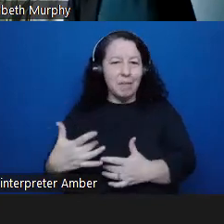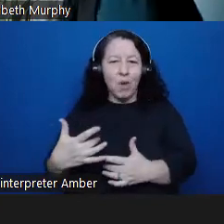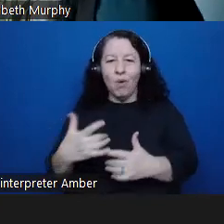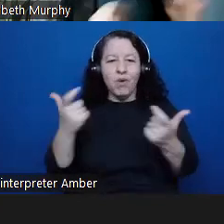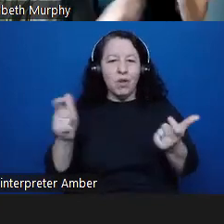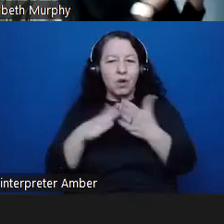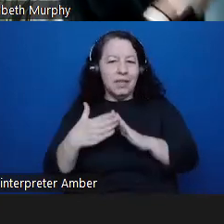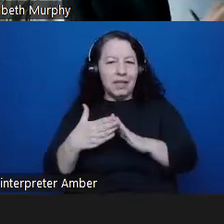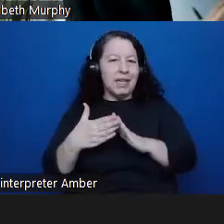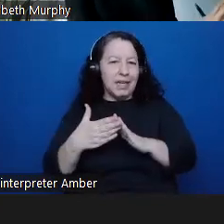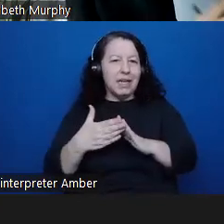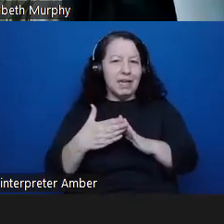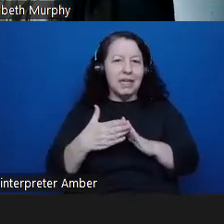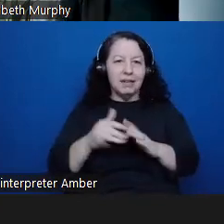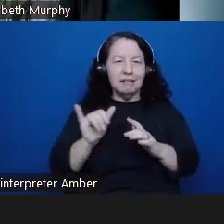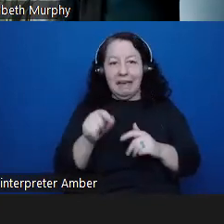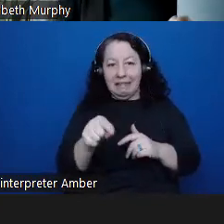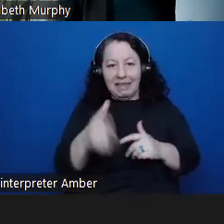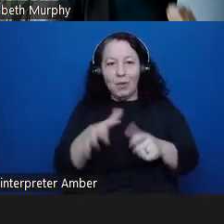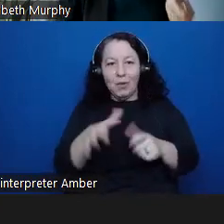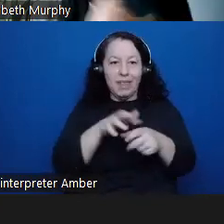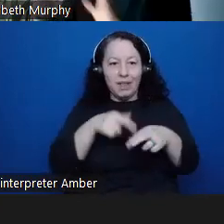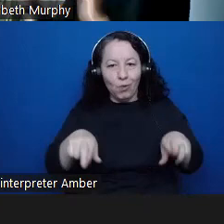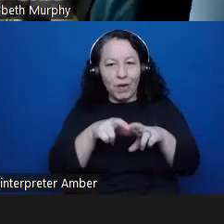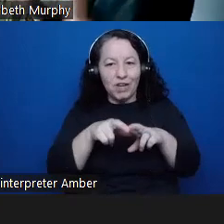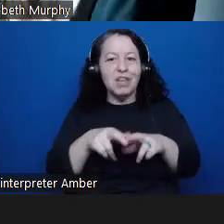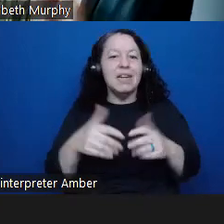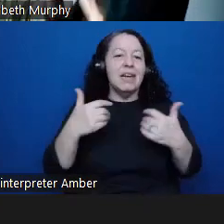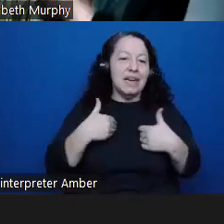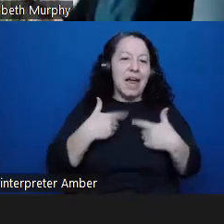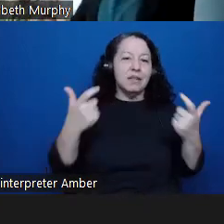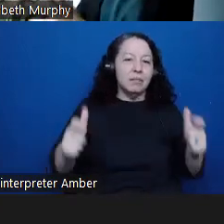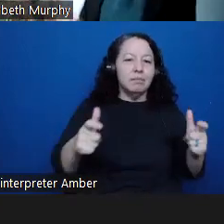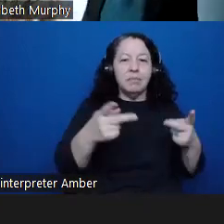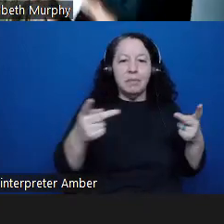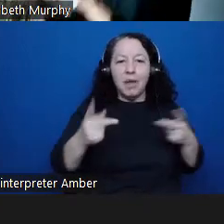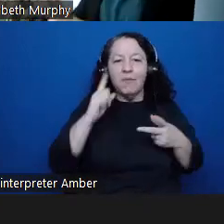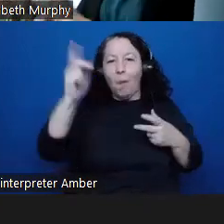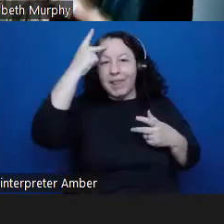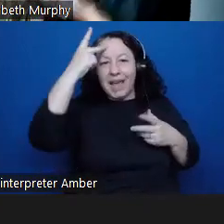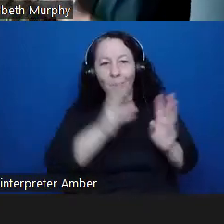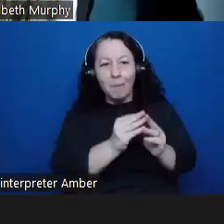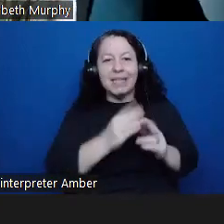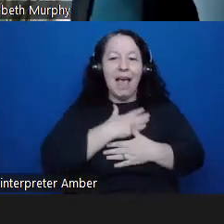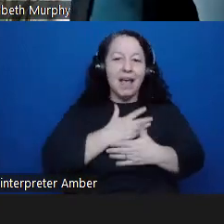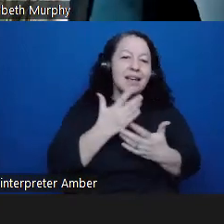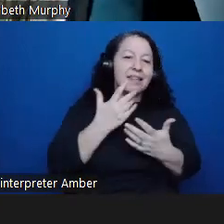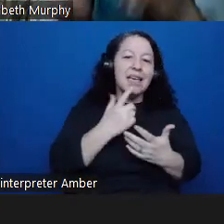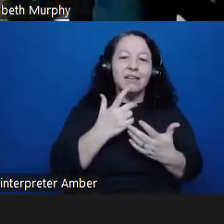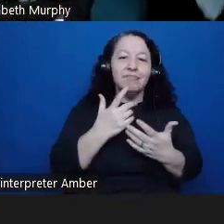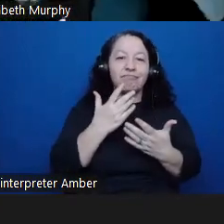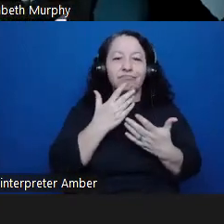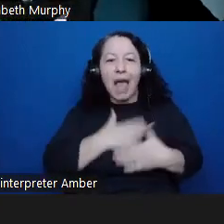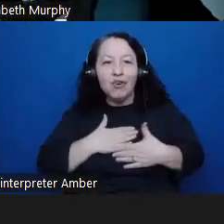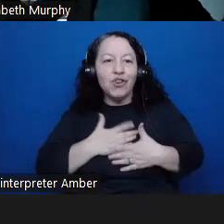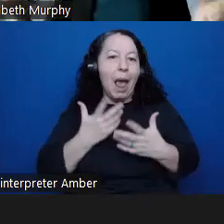region. So it's got the Bouleuterian for political meetings. It's got the entertainment buildings like a theater and a stadium. It